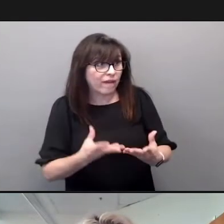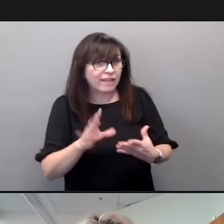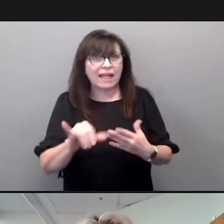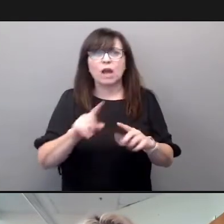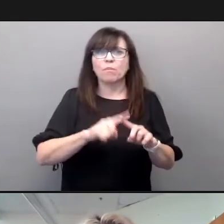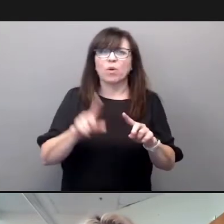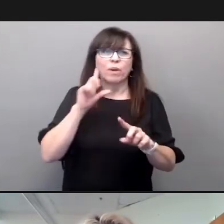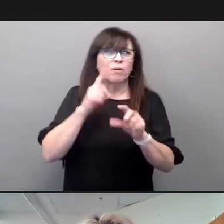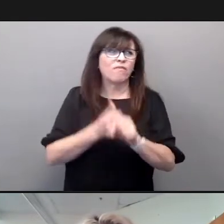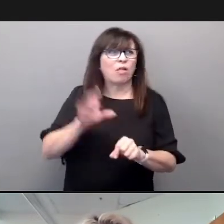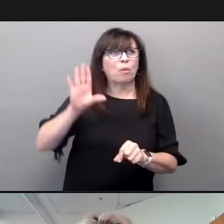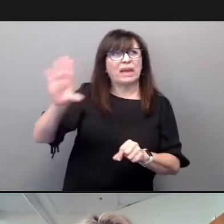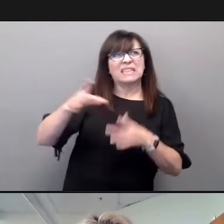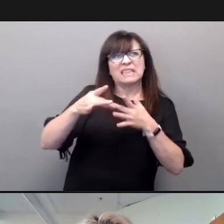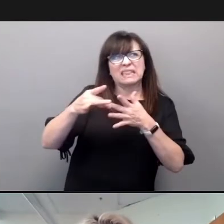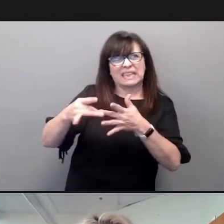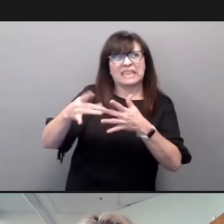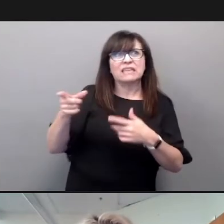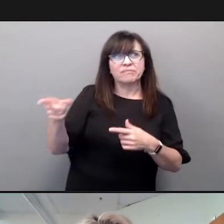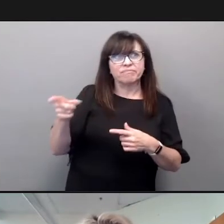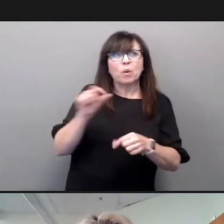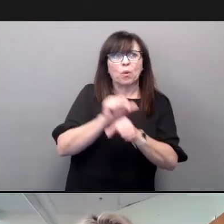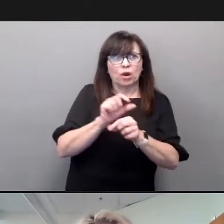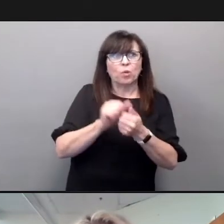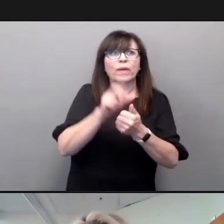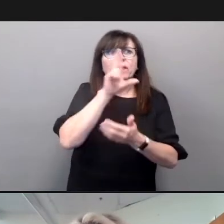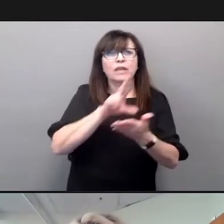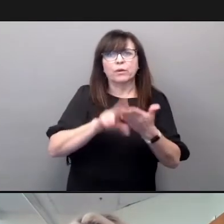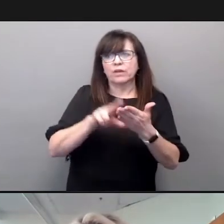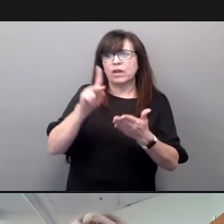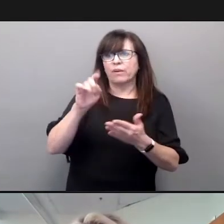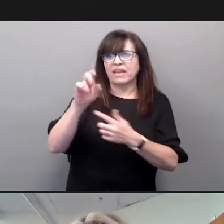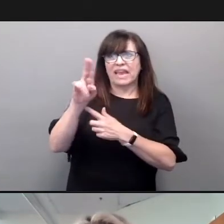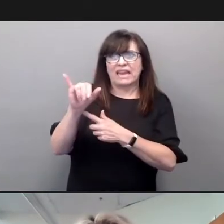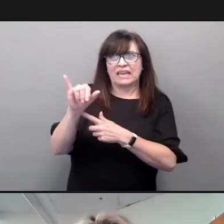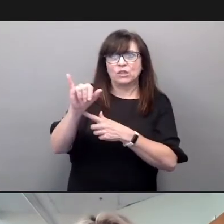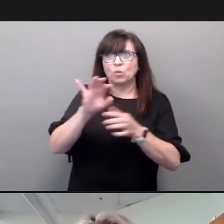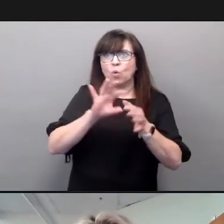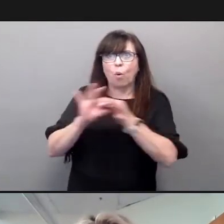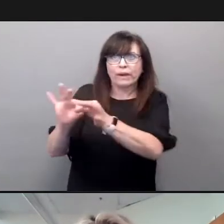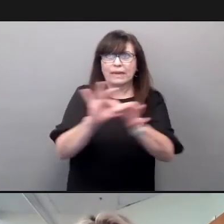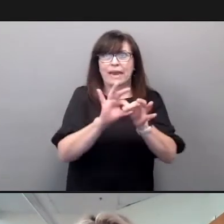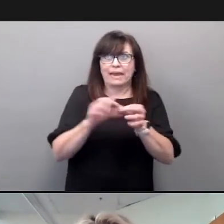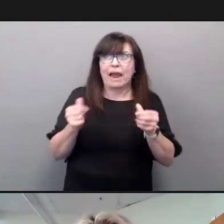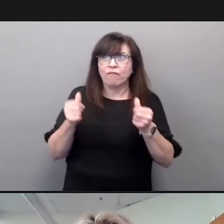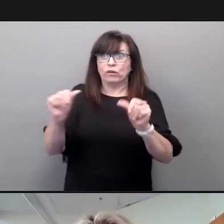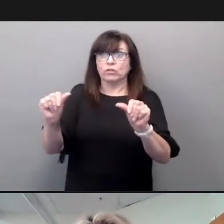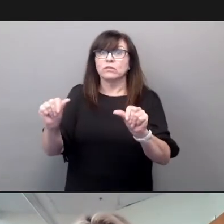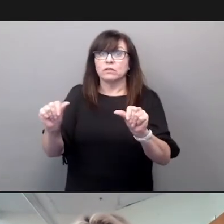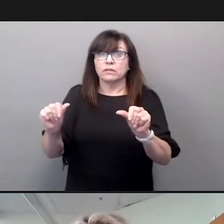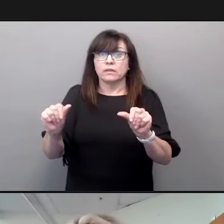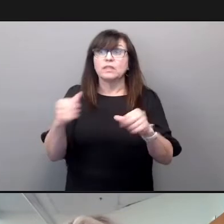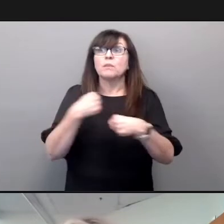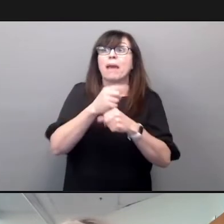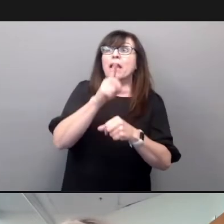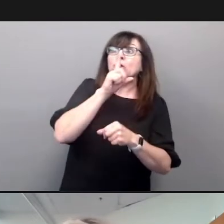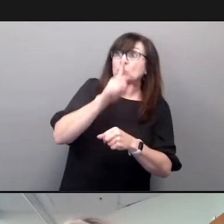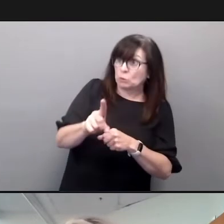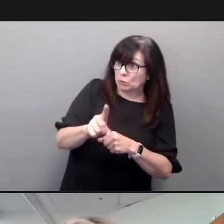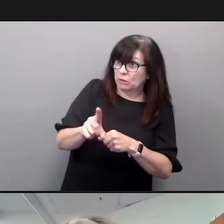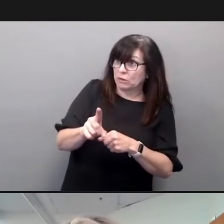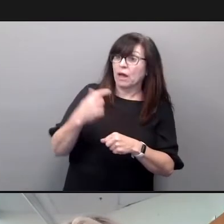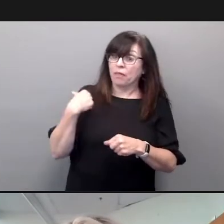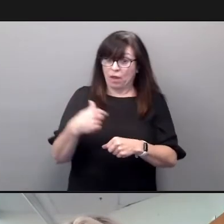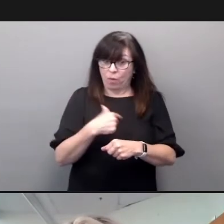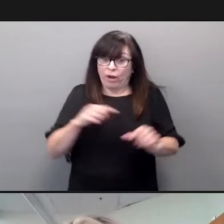his lead and work with Secretary Kenney to coordinate efforts to ensure that we're doing our